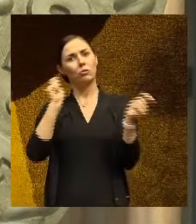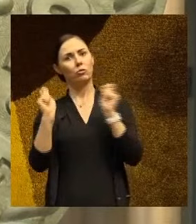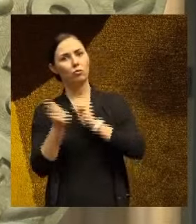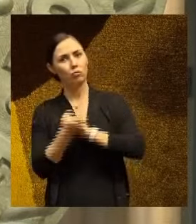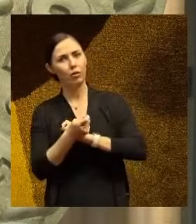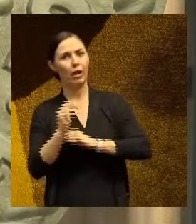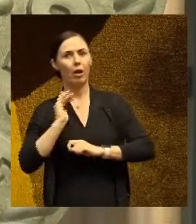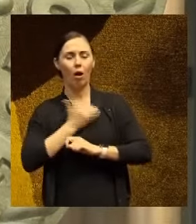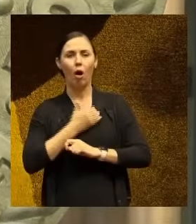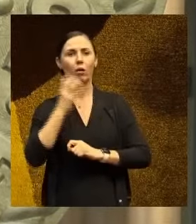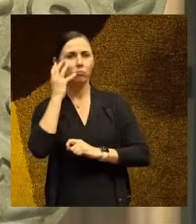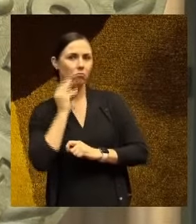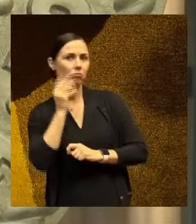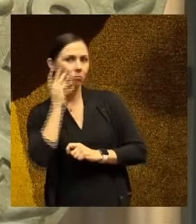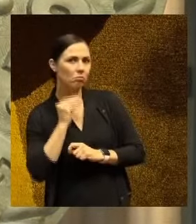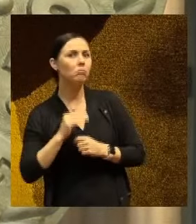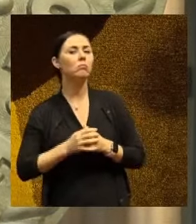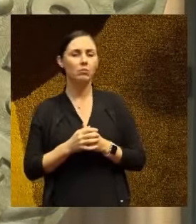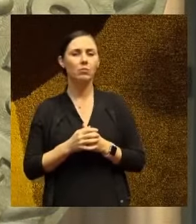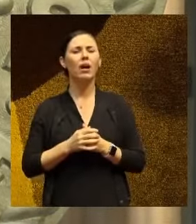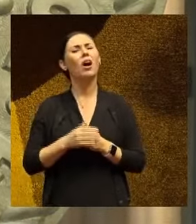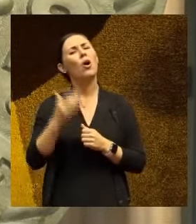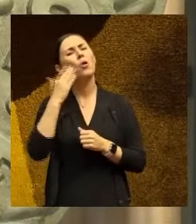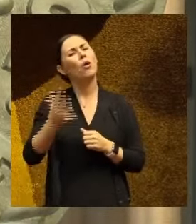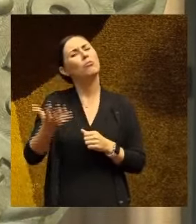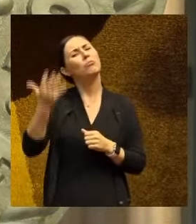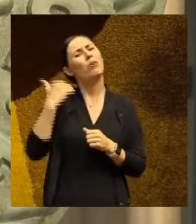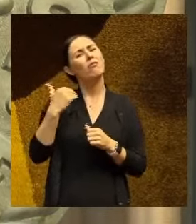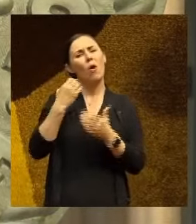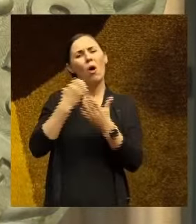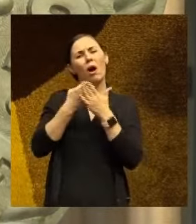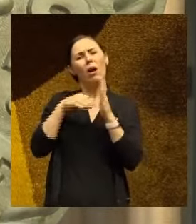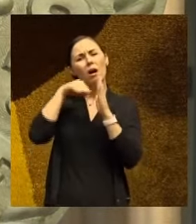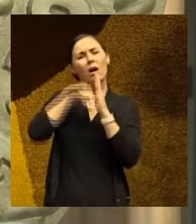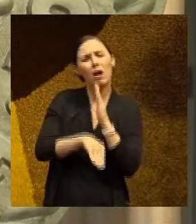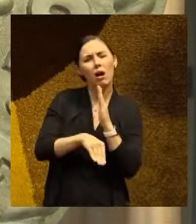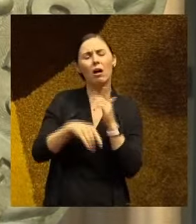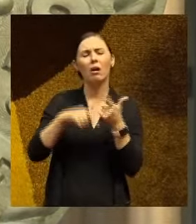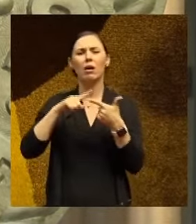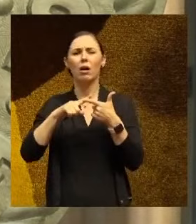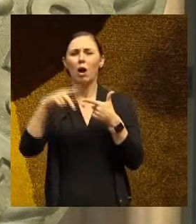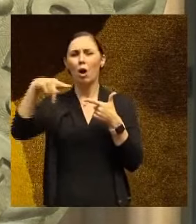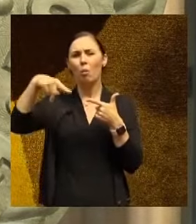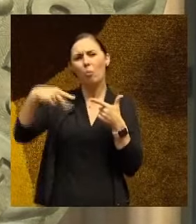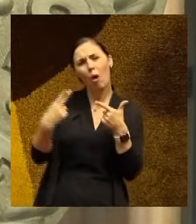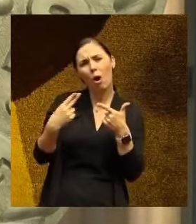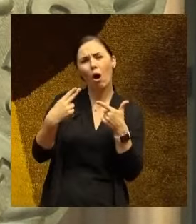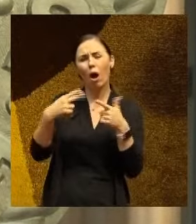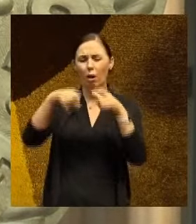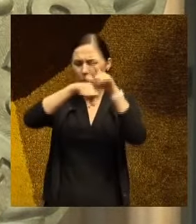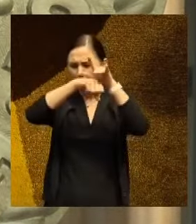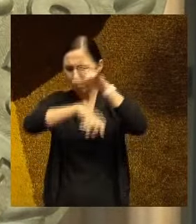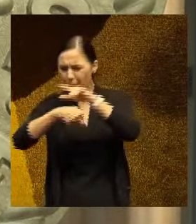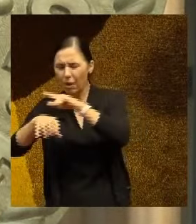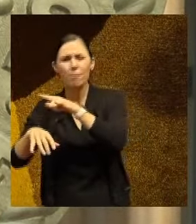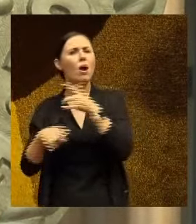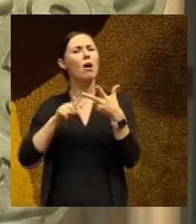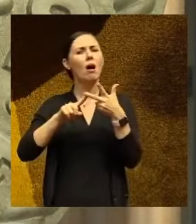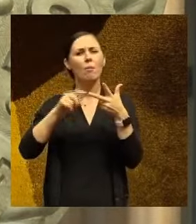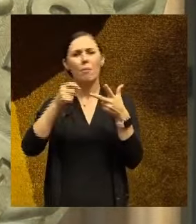in the same way that the Great Depression, Pearl Harbor, and the Vietnam War shaped